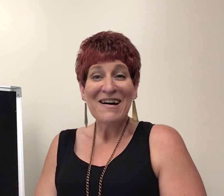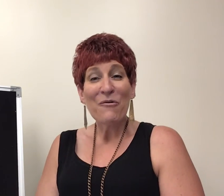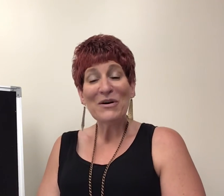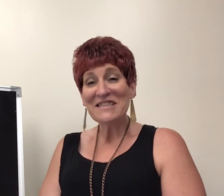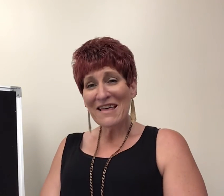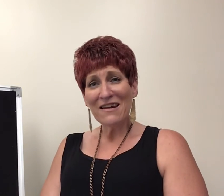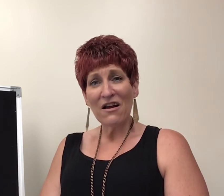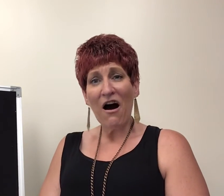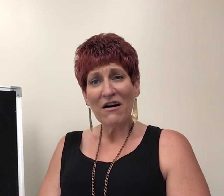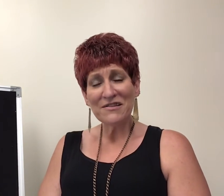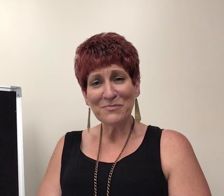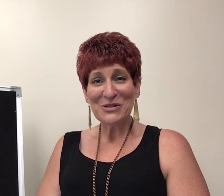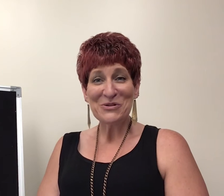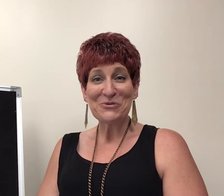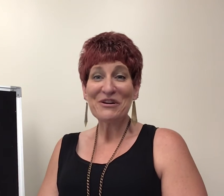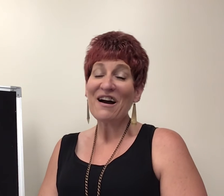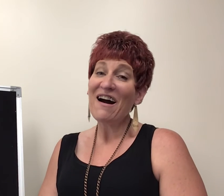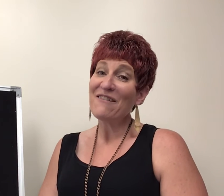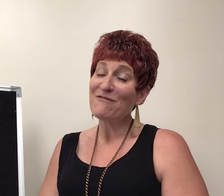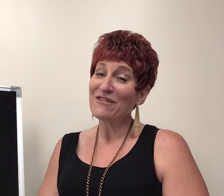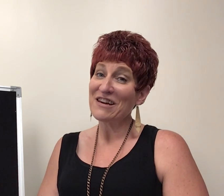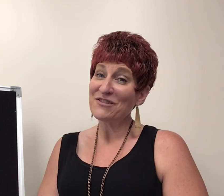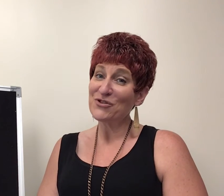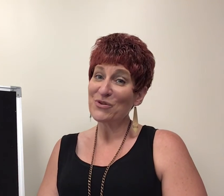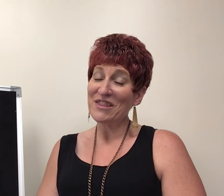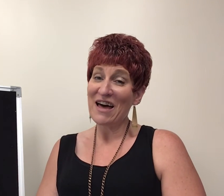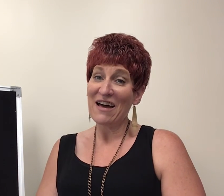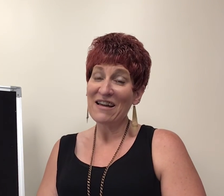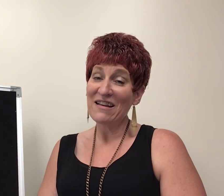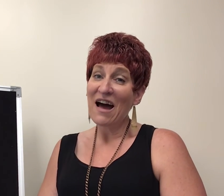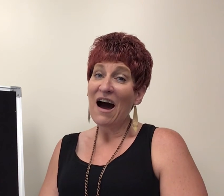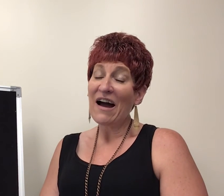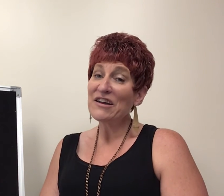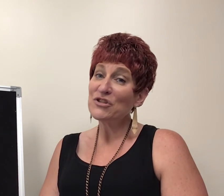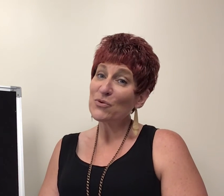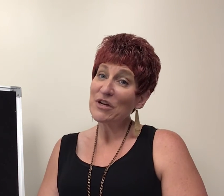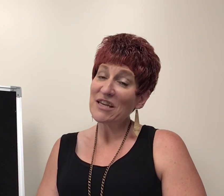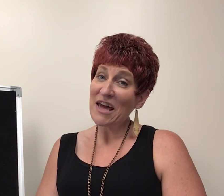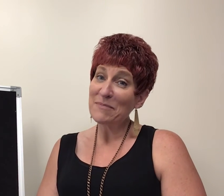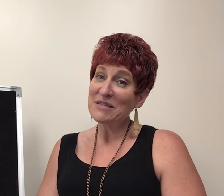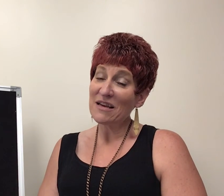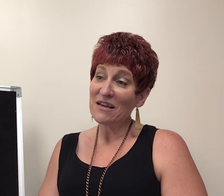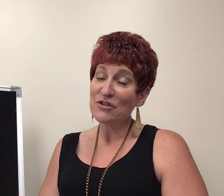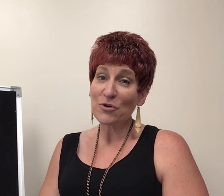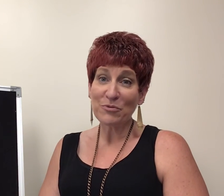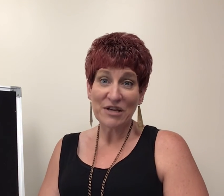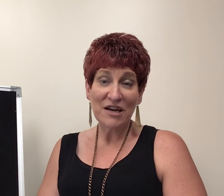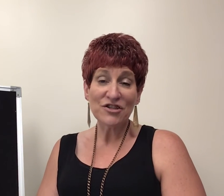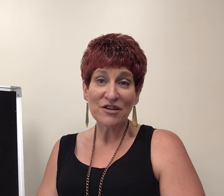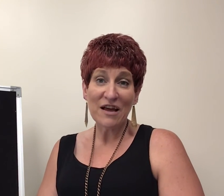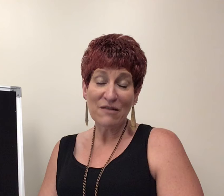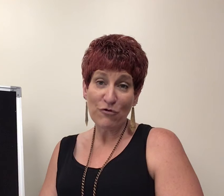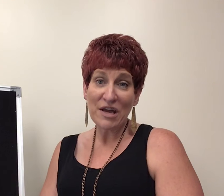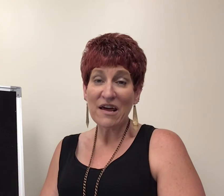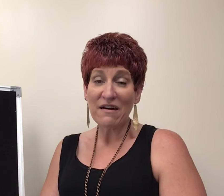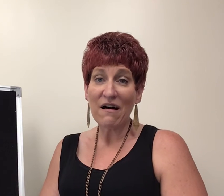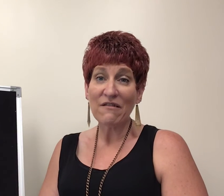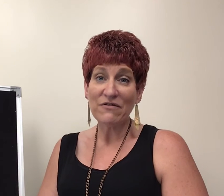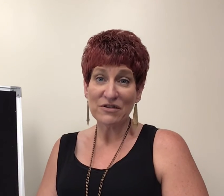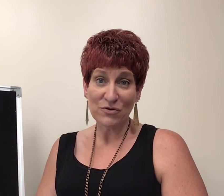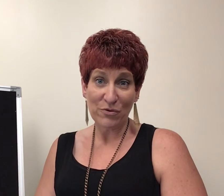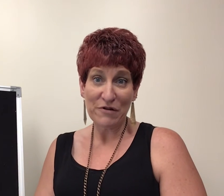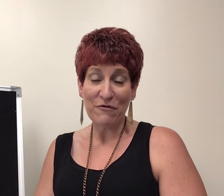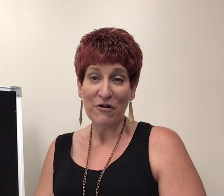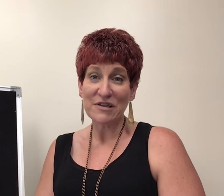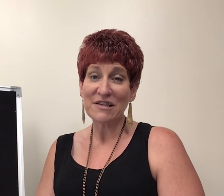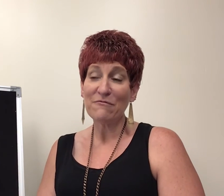back. Wasn't that an awesome story? I really enjoyed that. And I enjoyed Gabe's interpretation and reading of